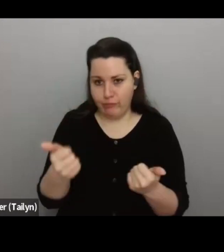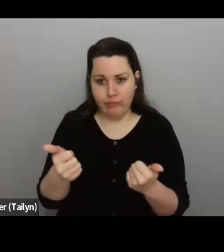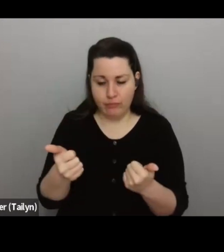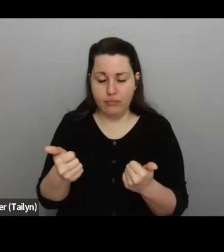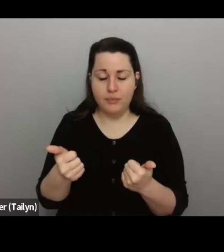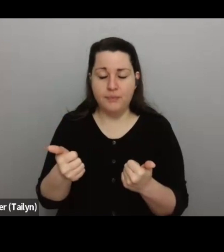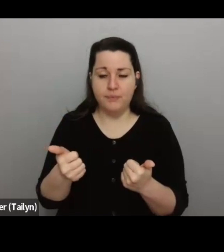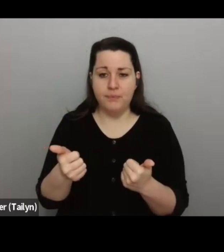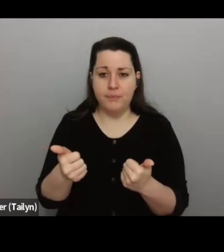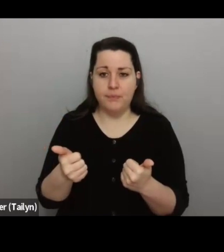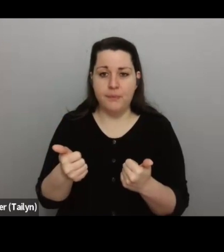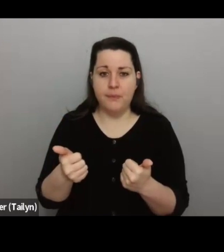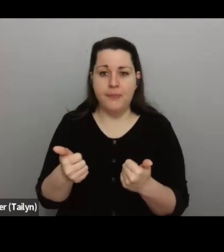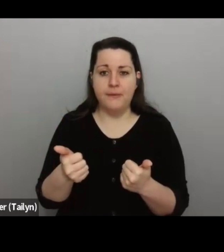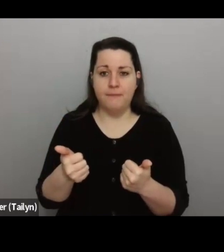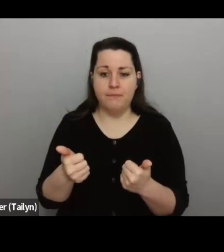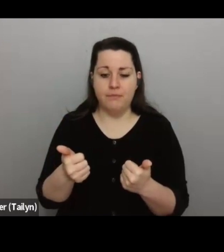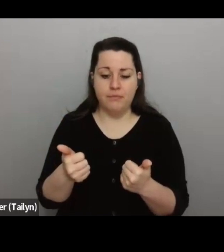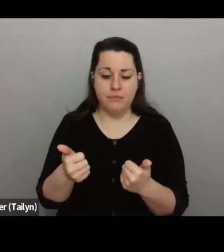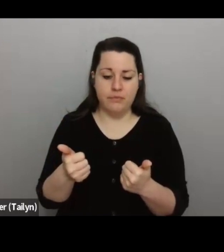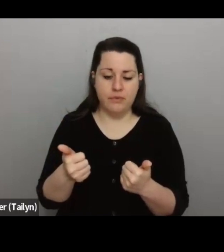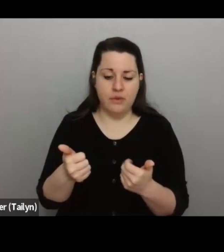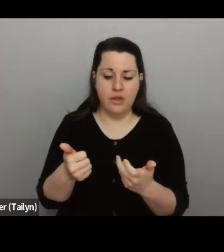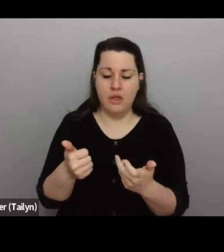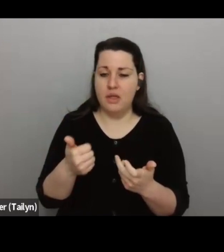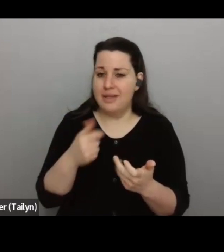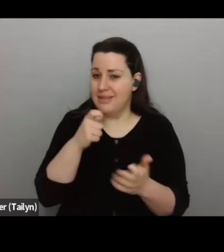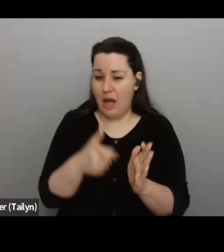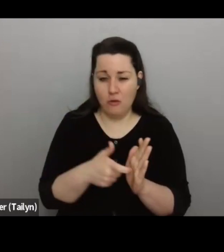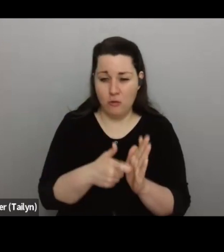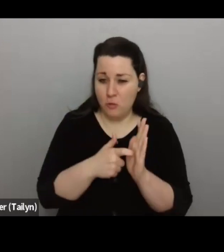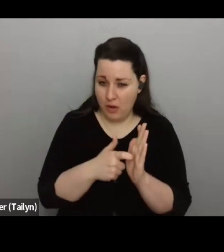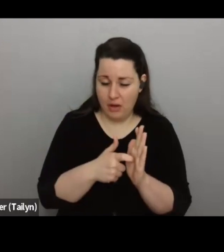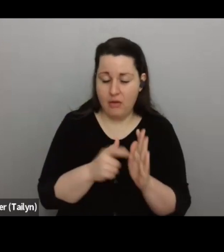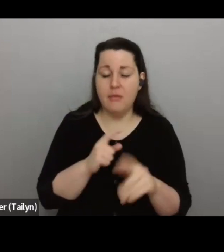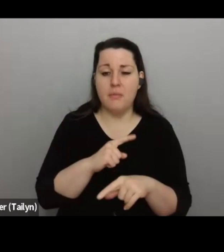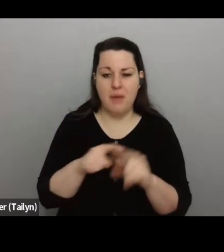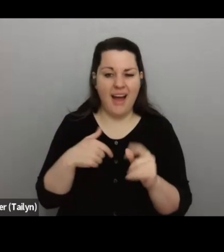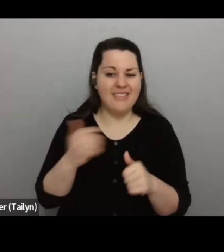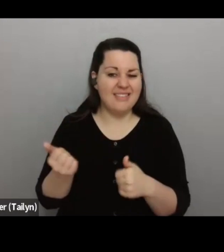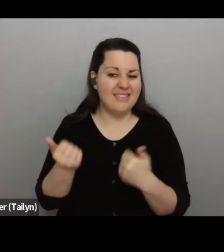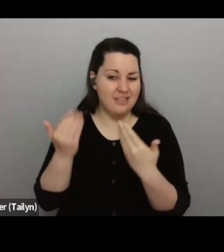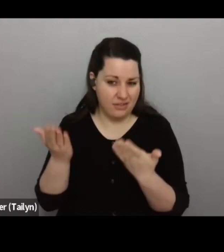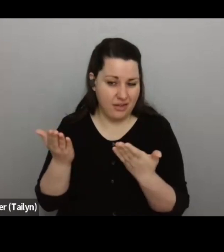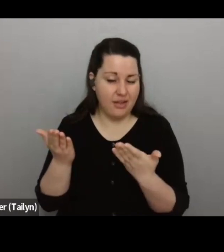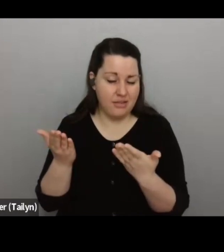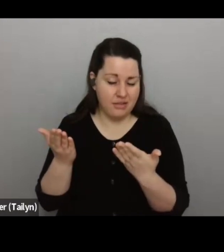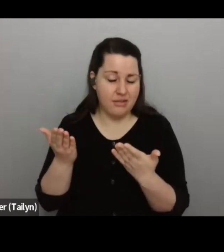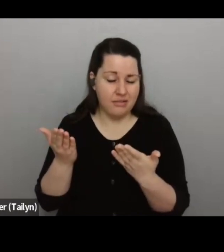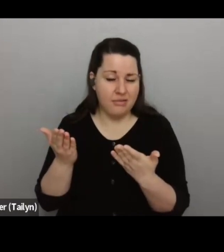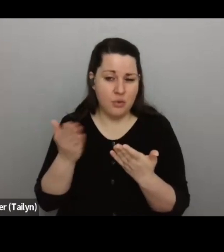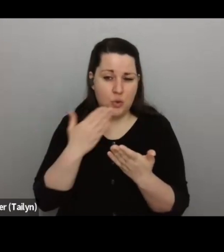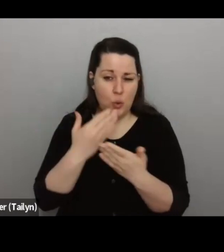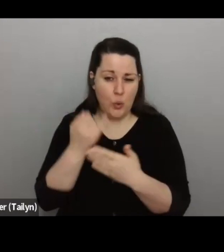have. It's not something that will be required for this session, of course, but that's something that